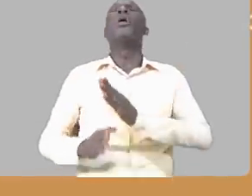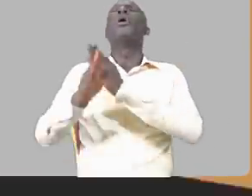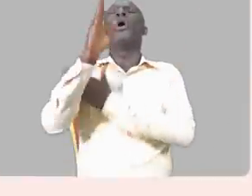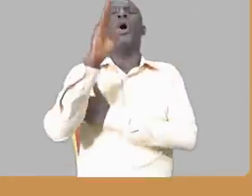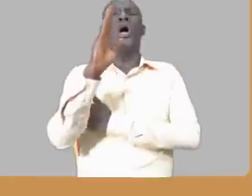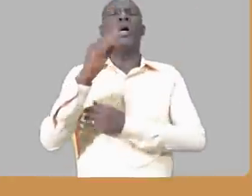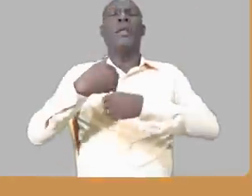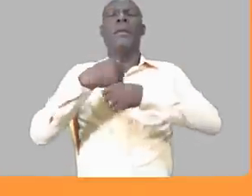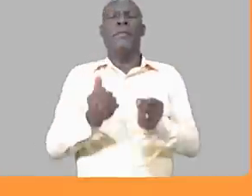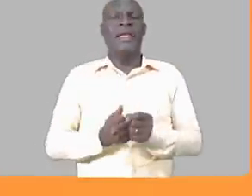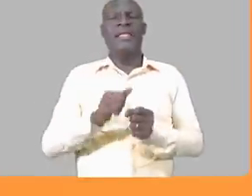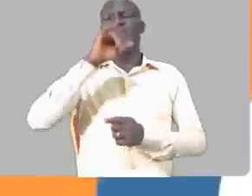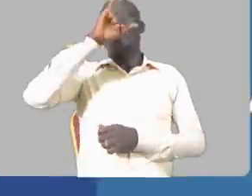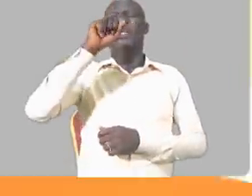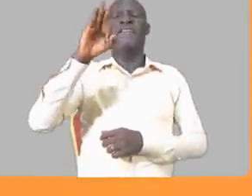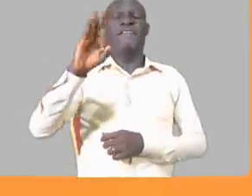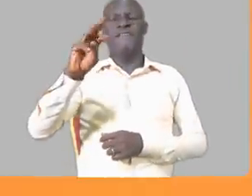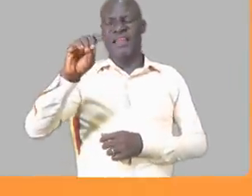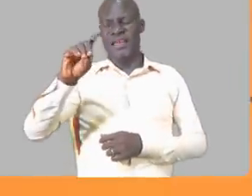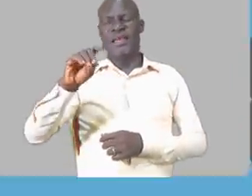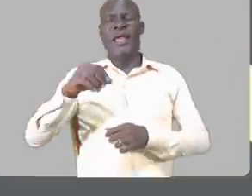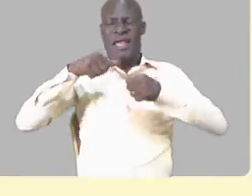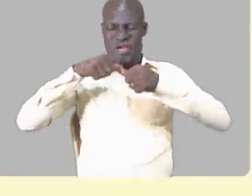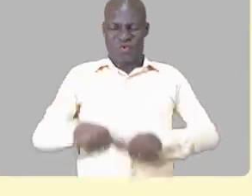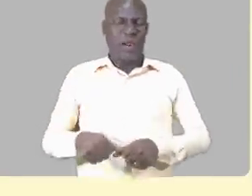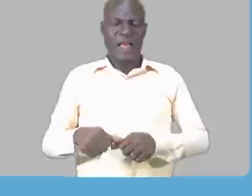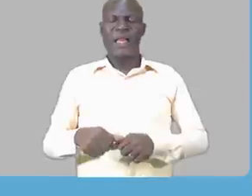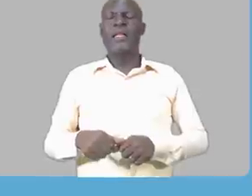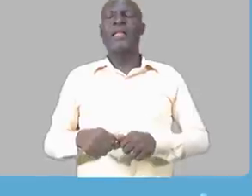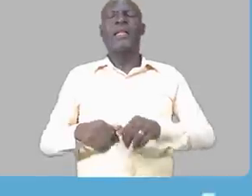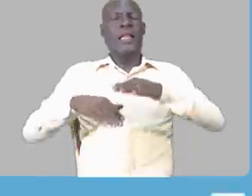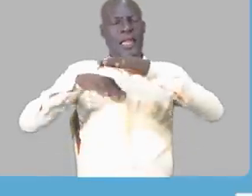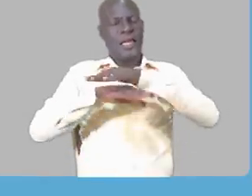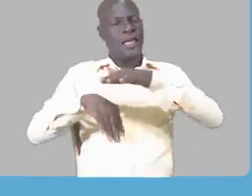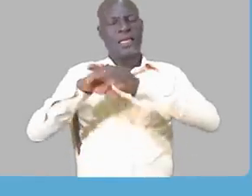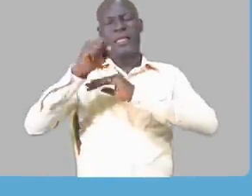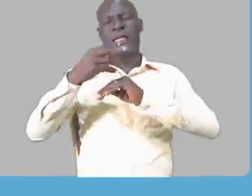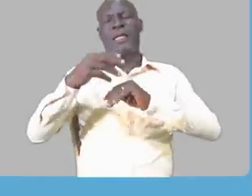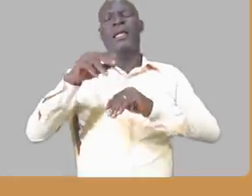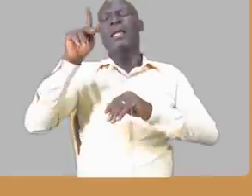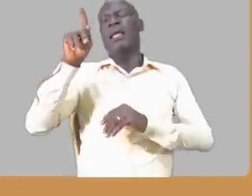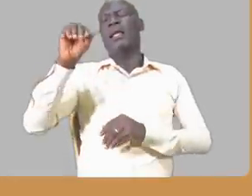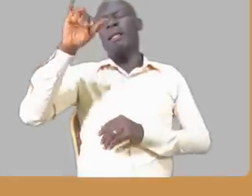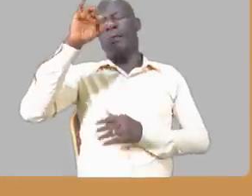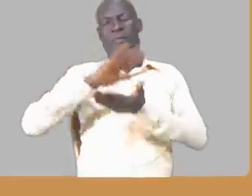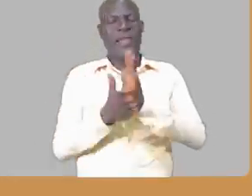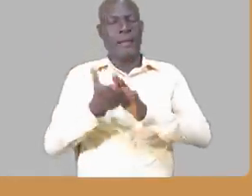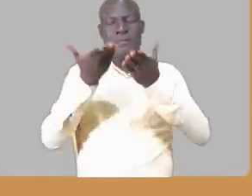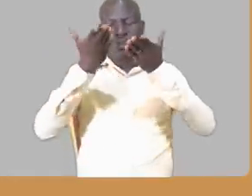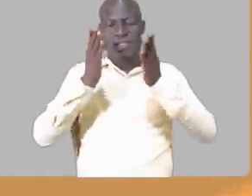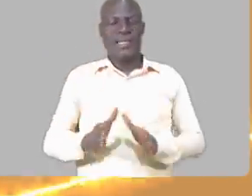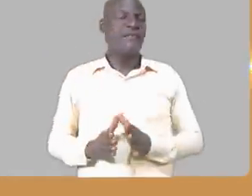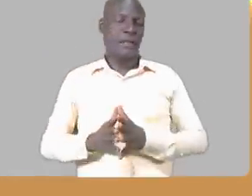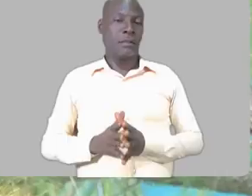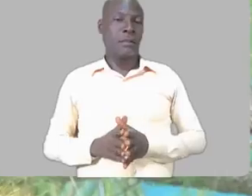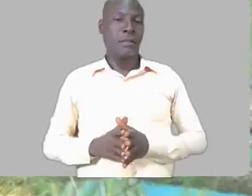God enlarge Japhet and may he dwell in the tents of Shem and may Canaan be his servant.